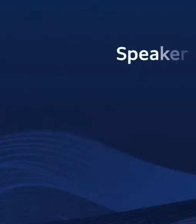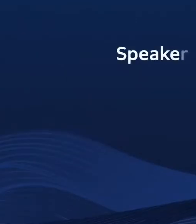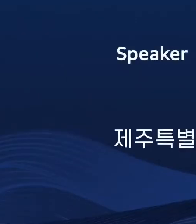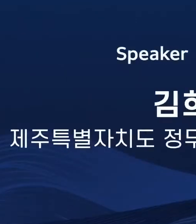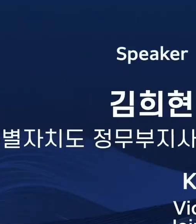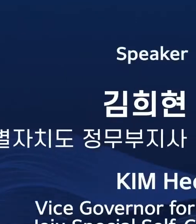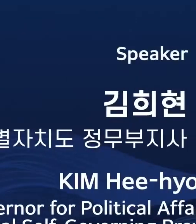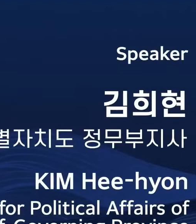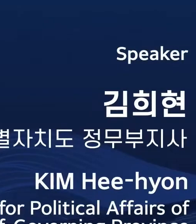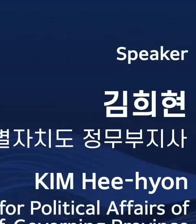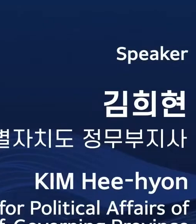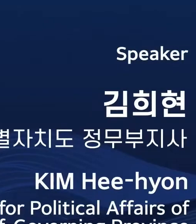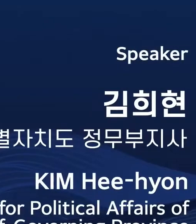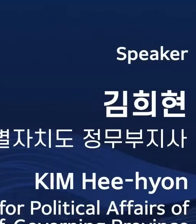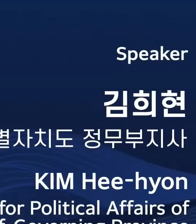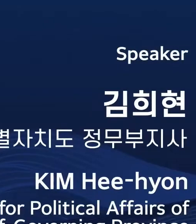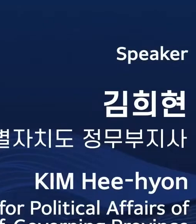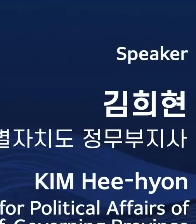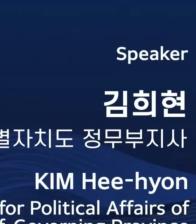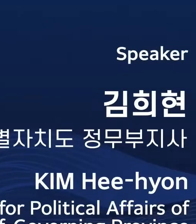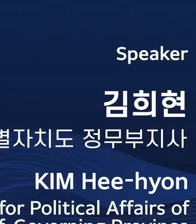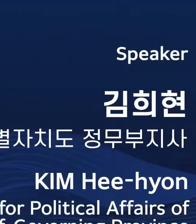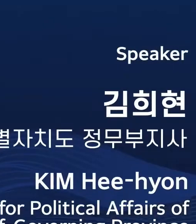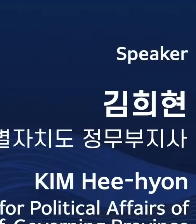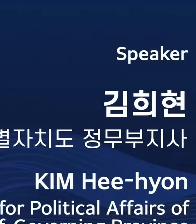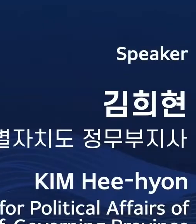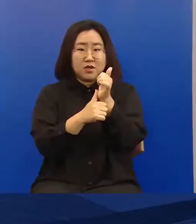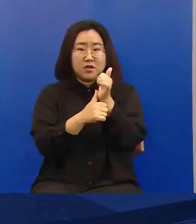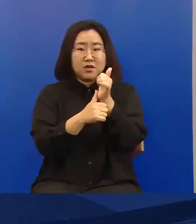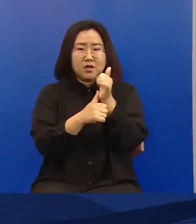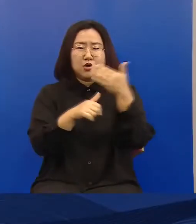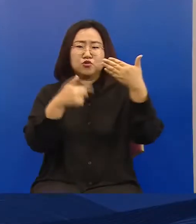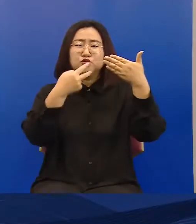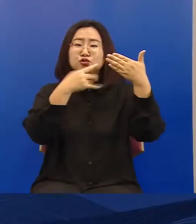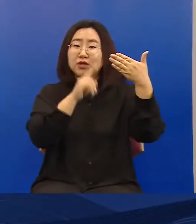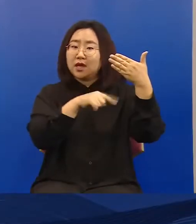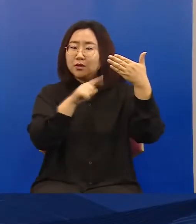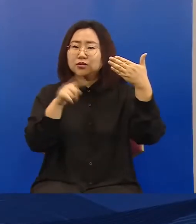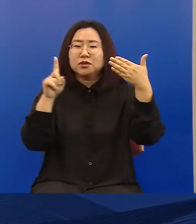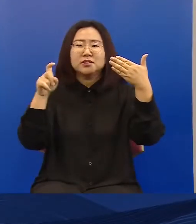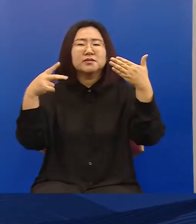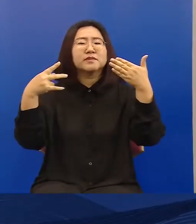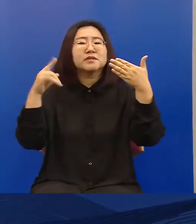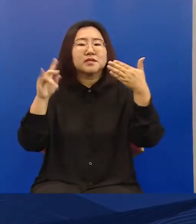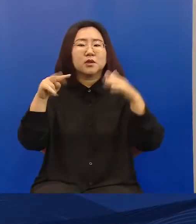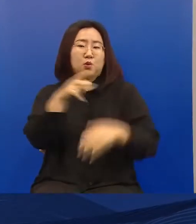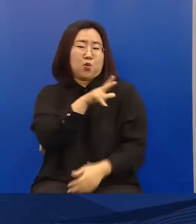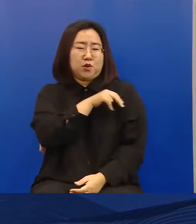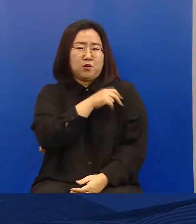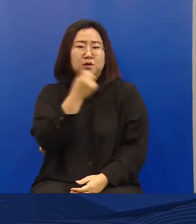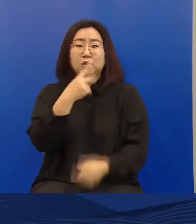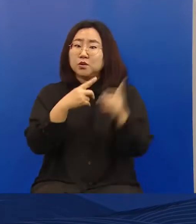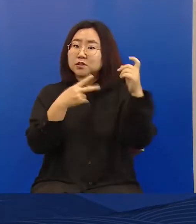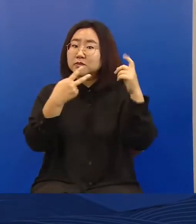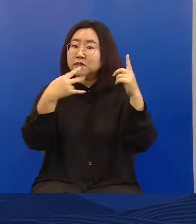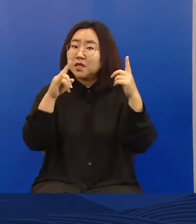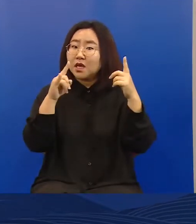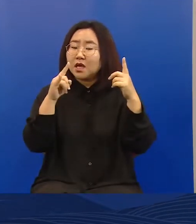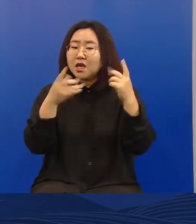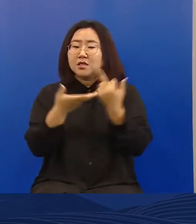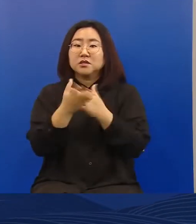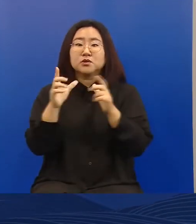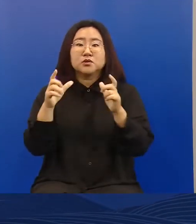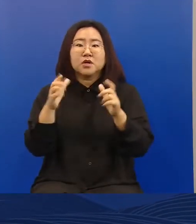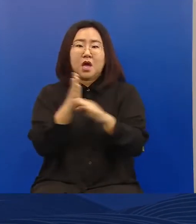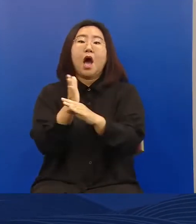round of applause. Thank you very much. So Vice Governor Kim served as the provincial councillor from 9th